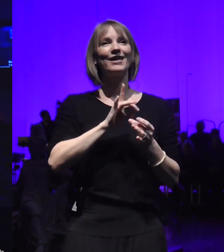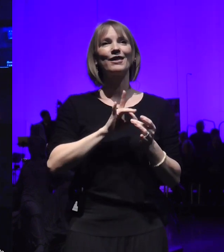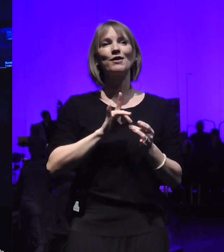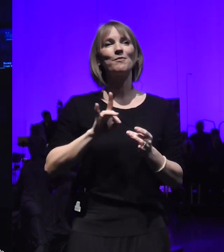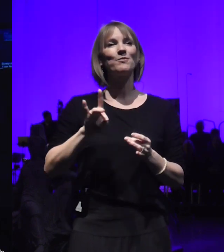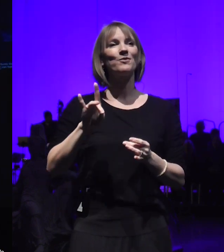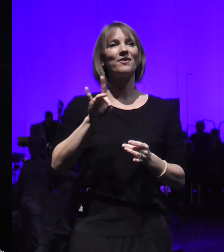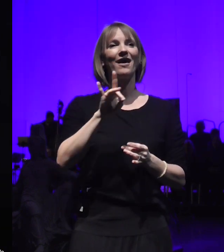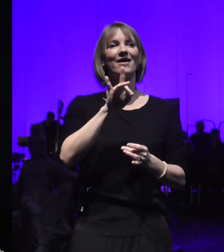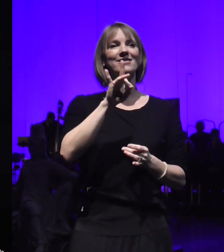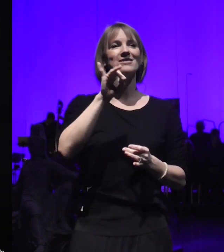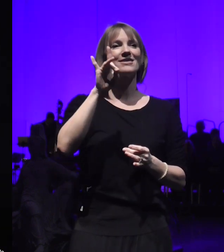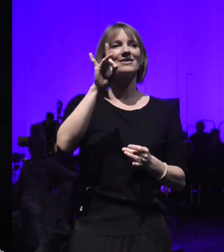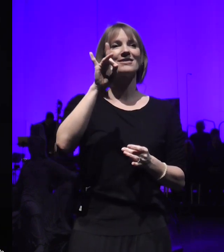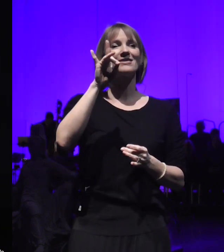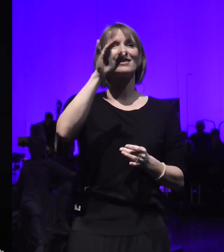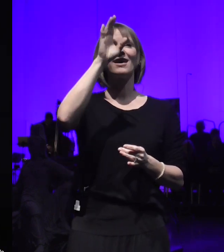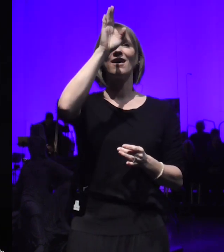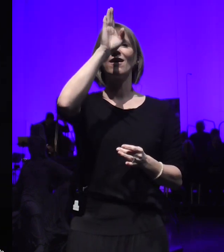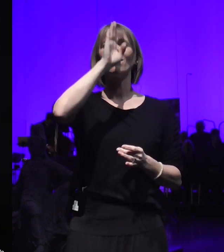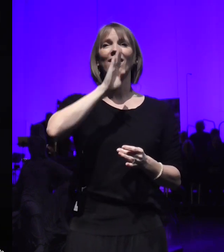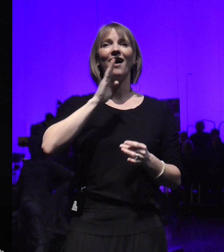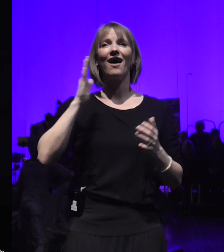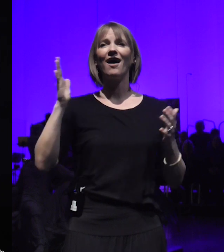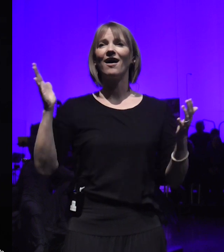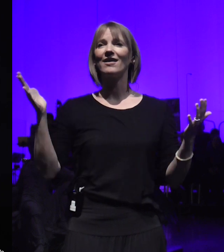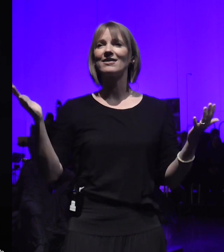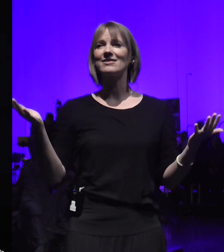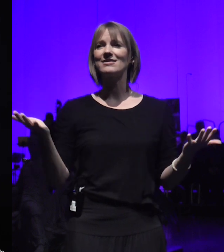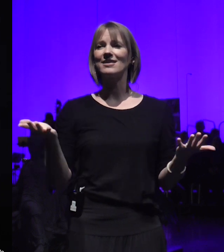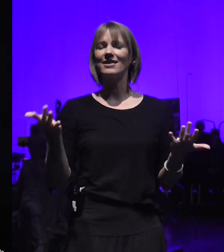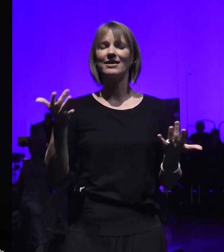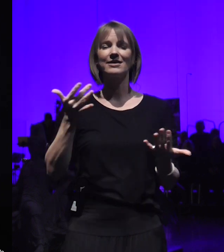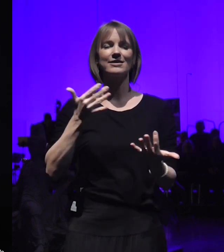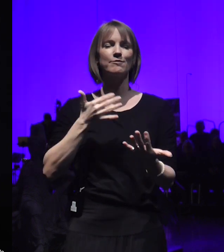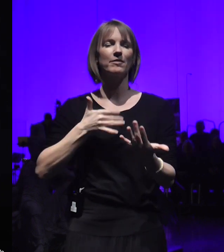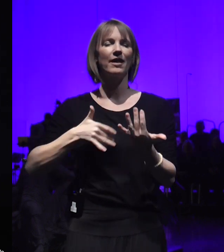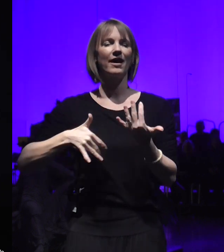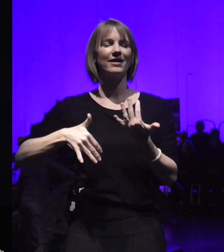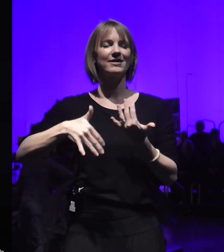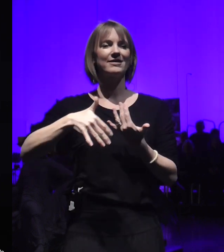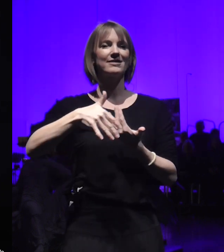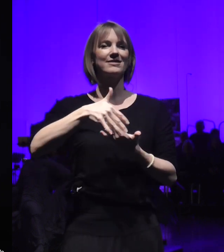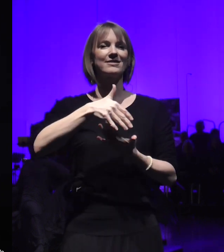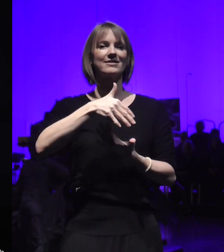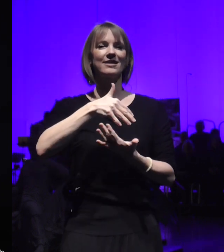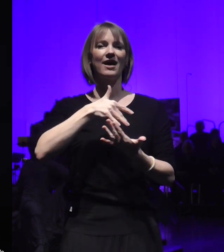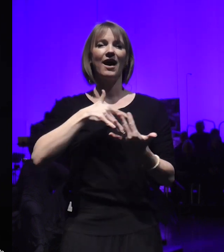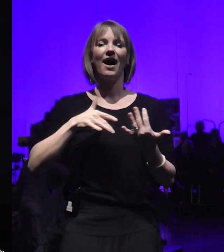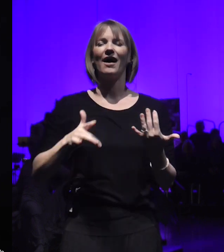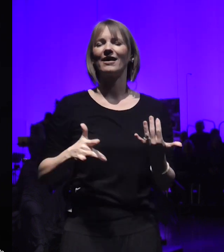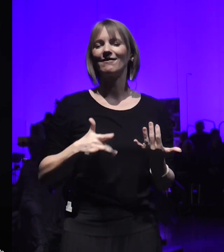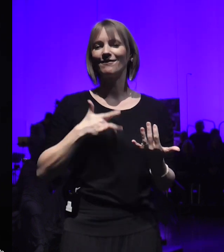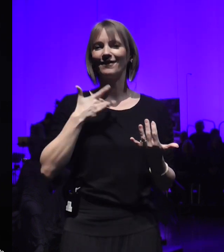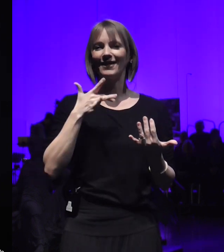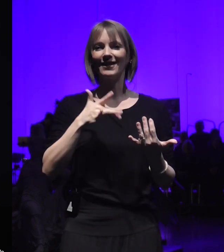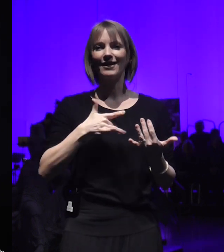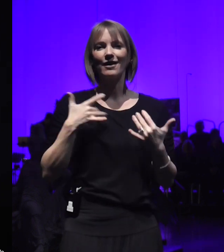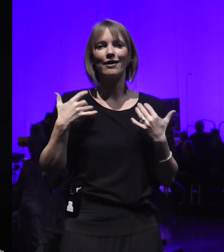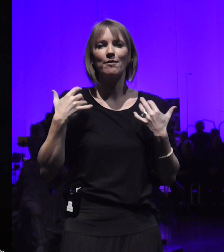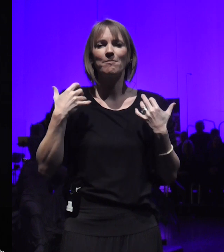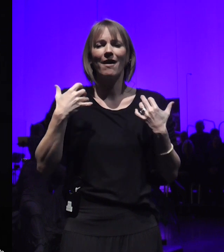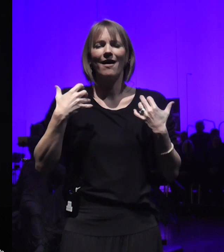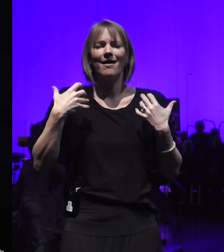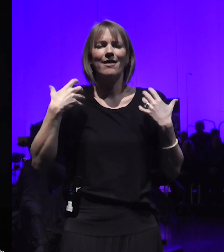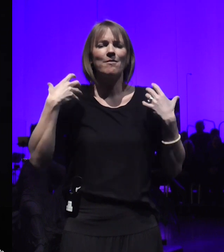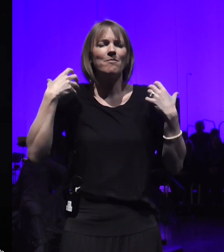Surely the presence of God is in this place. I can